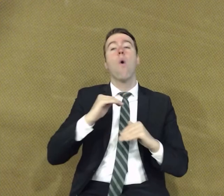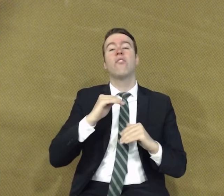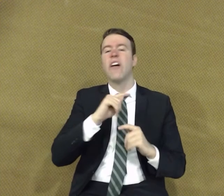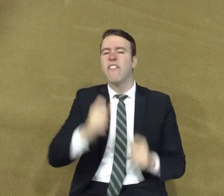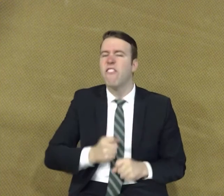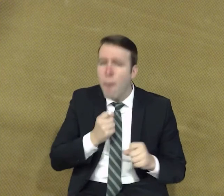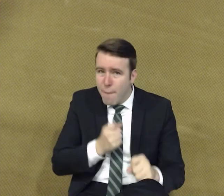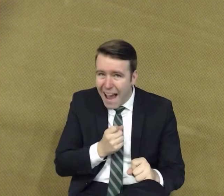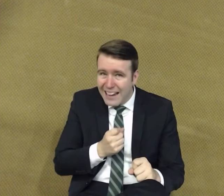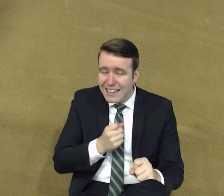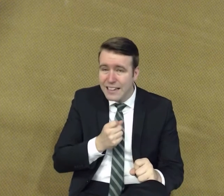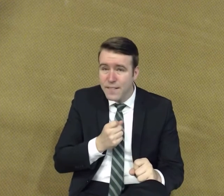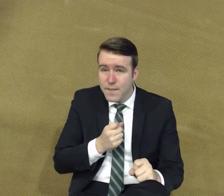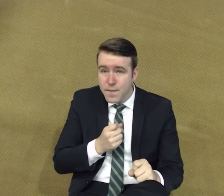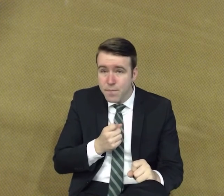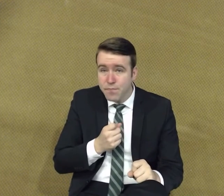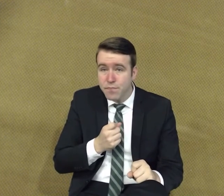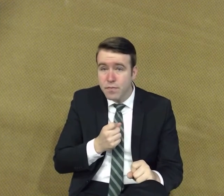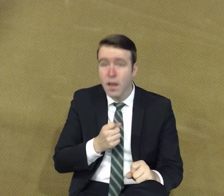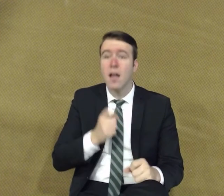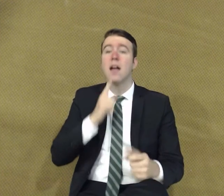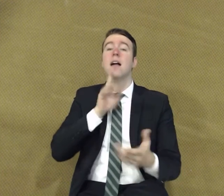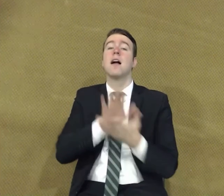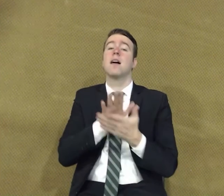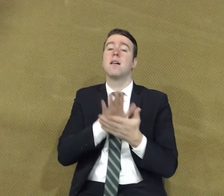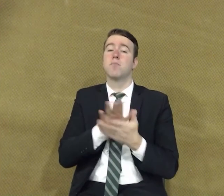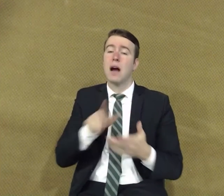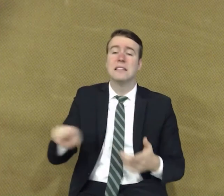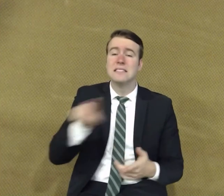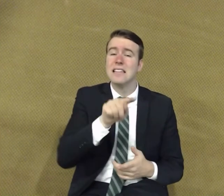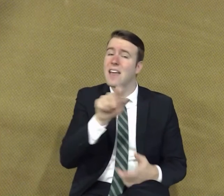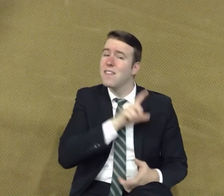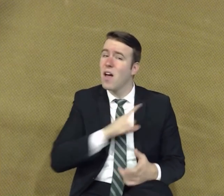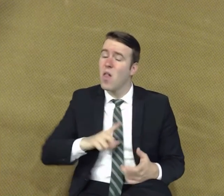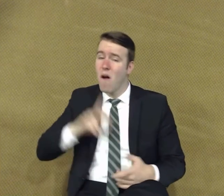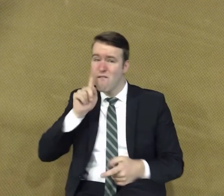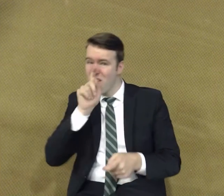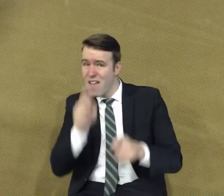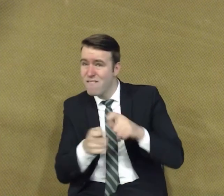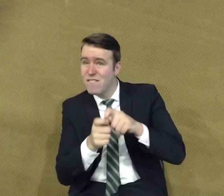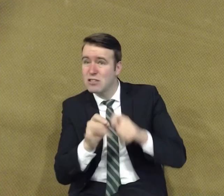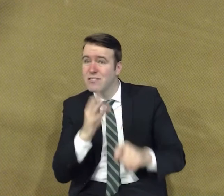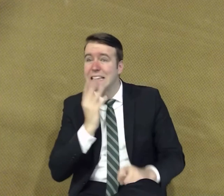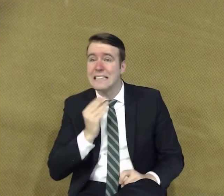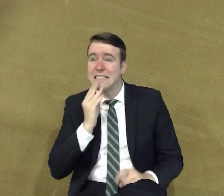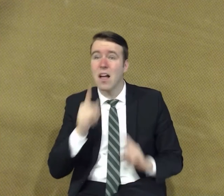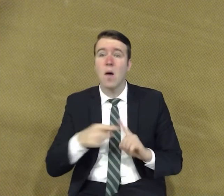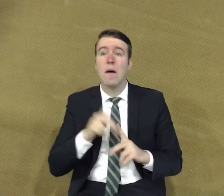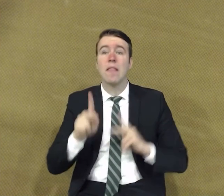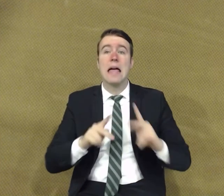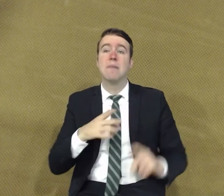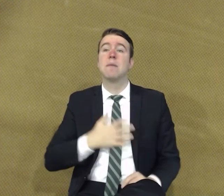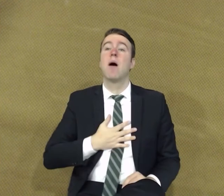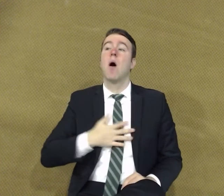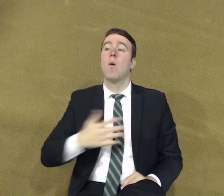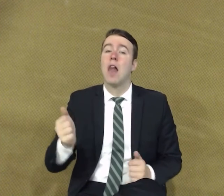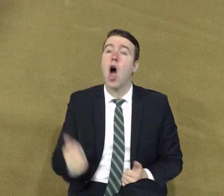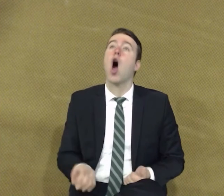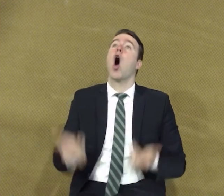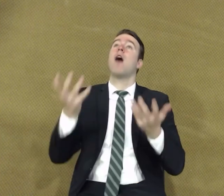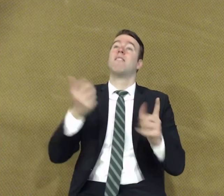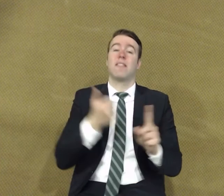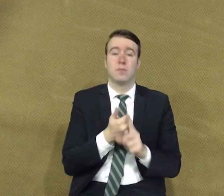the mighty. She says, praise ye the Lord for the avenging of Israel when the people willingly